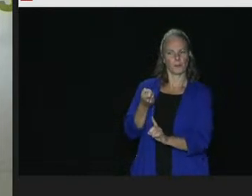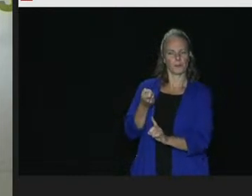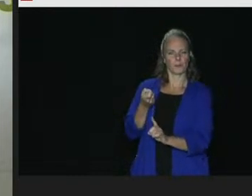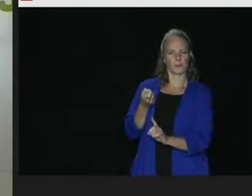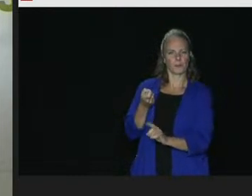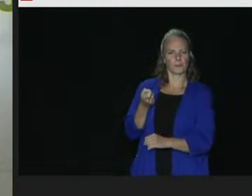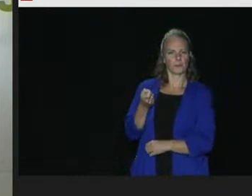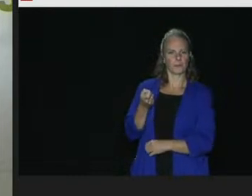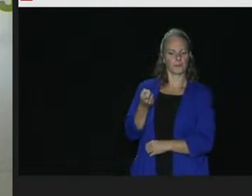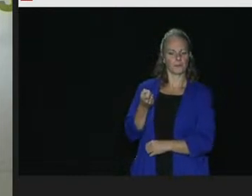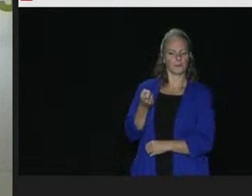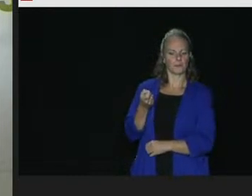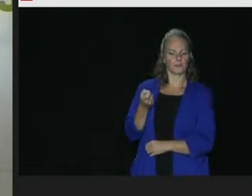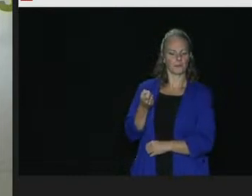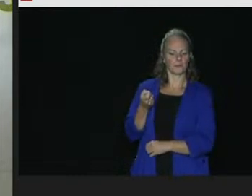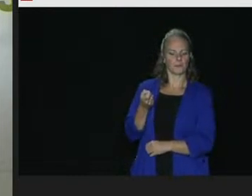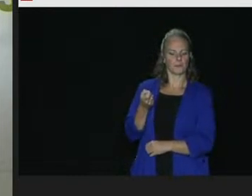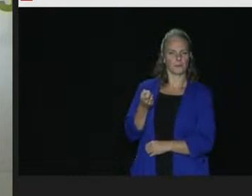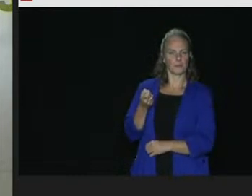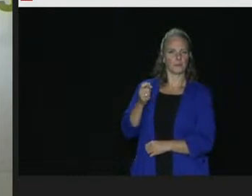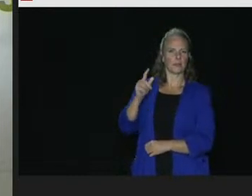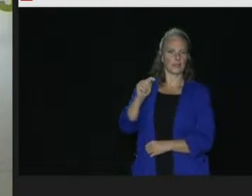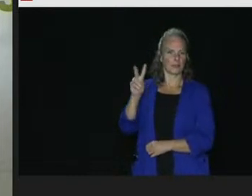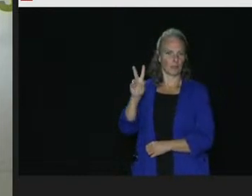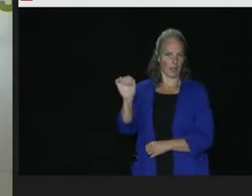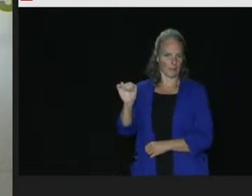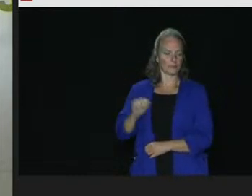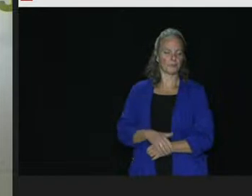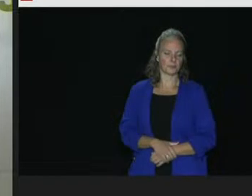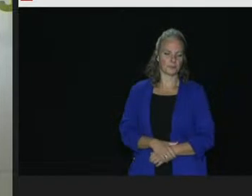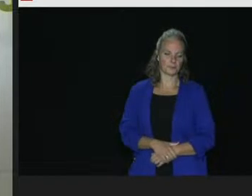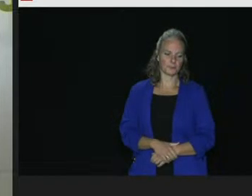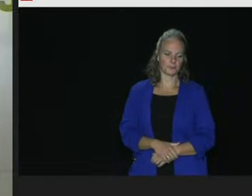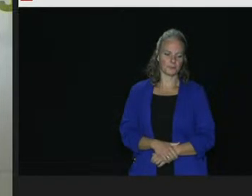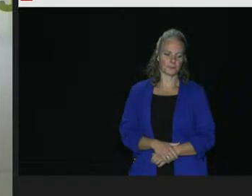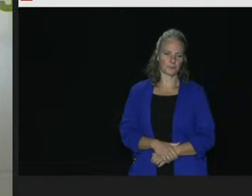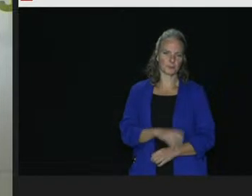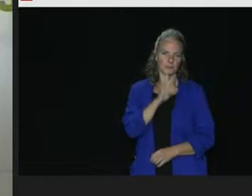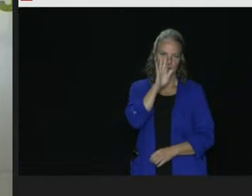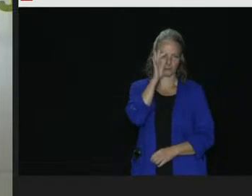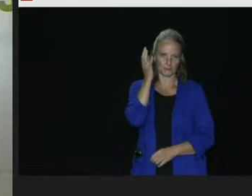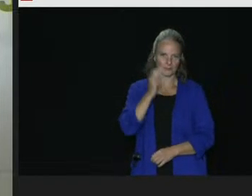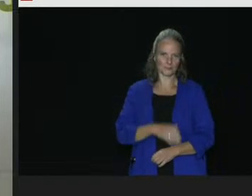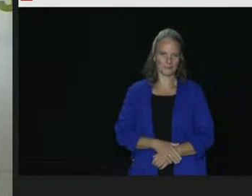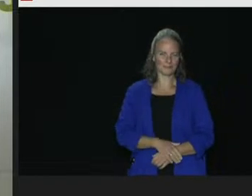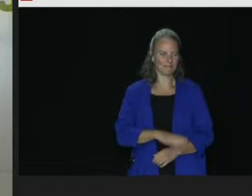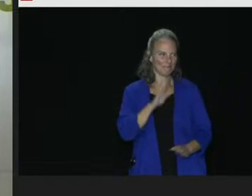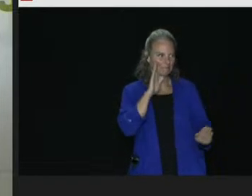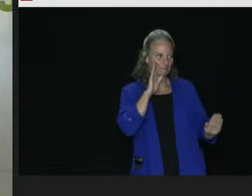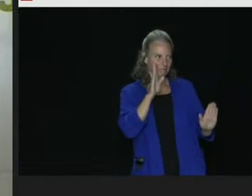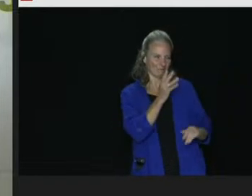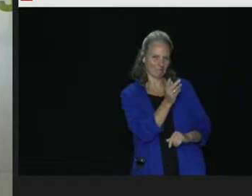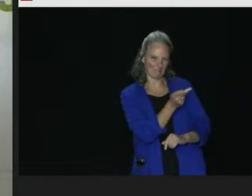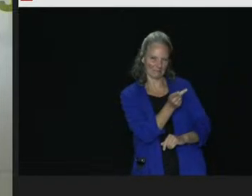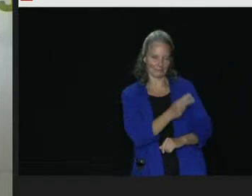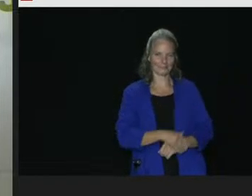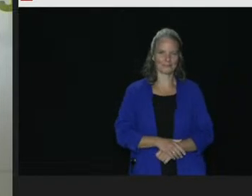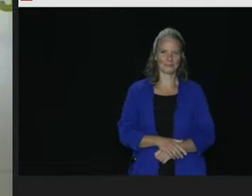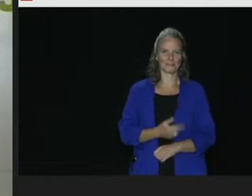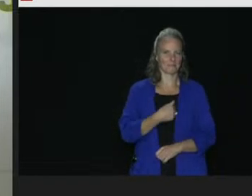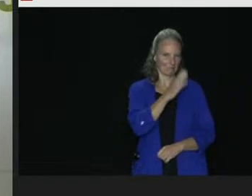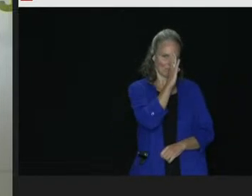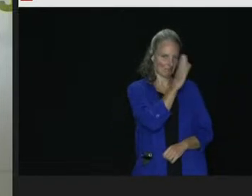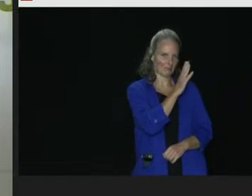Question from Olivier Ferrand-Boissé from TVA. Good day to both of you. My question is for